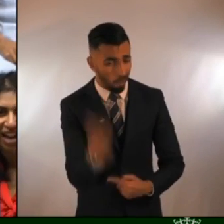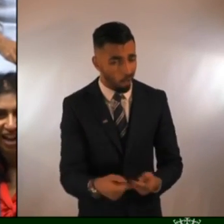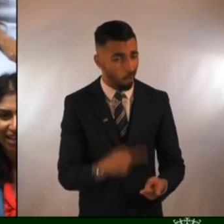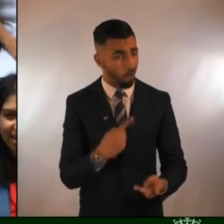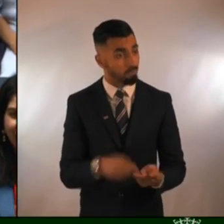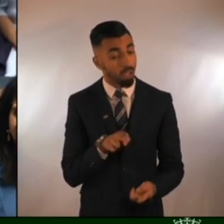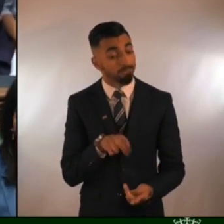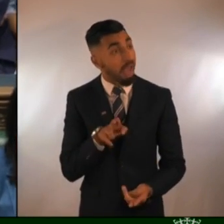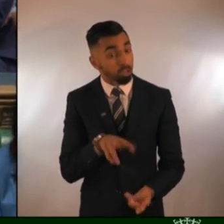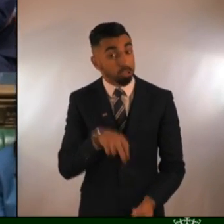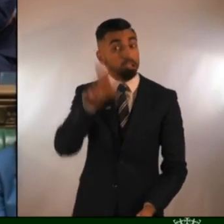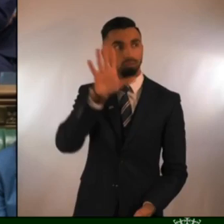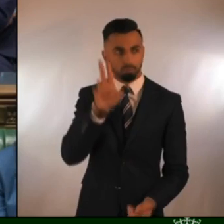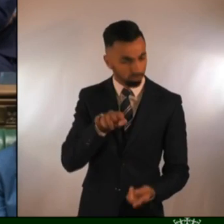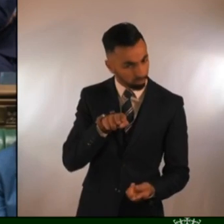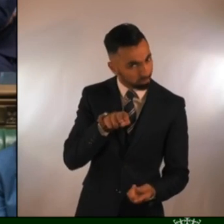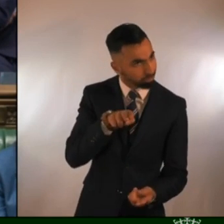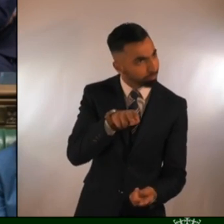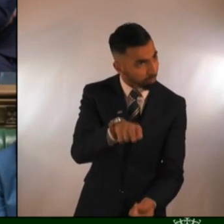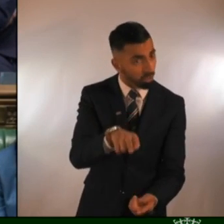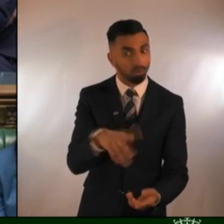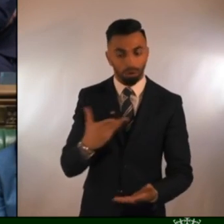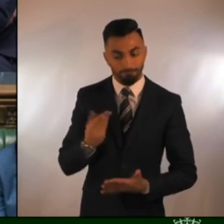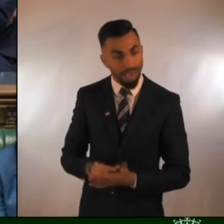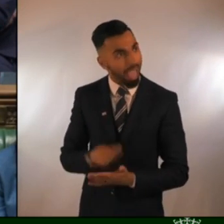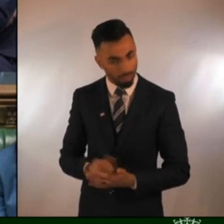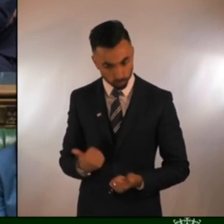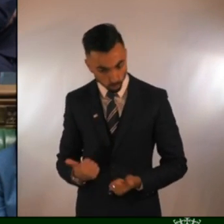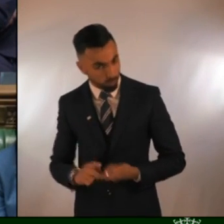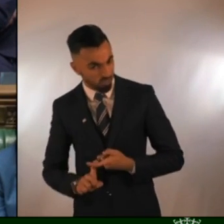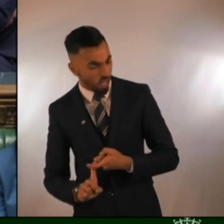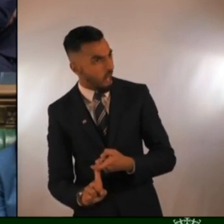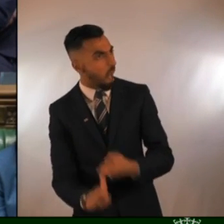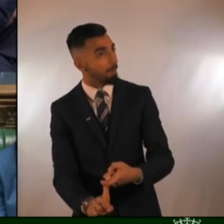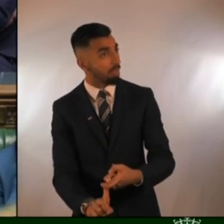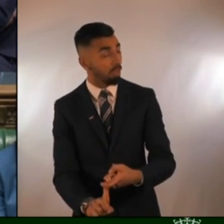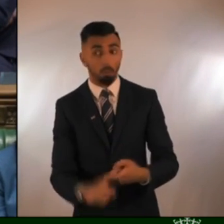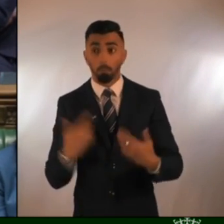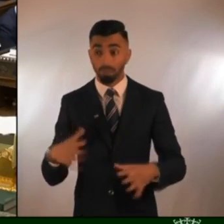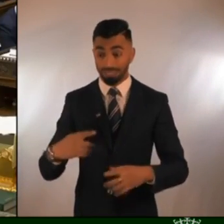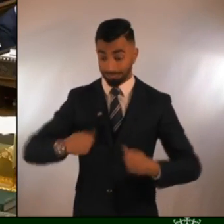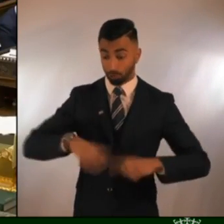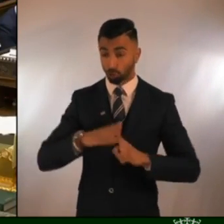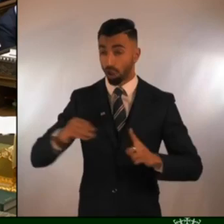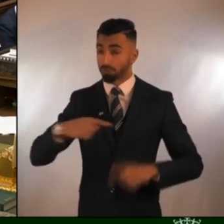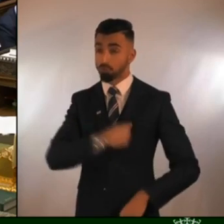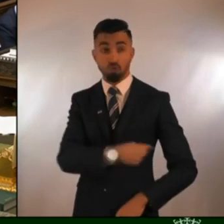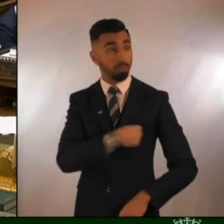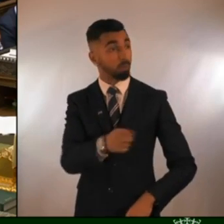public finances. We promise to manage our economies responsibly. We're getting it done.